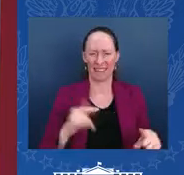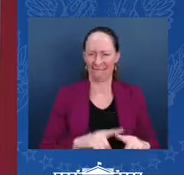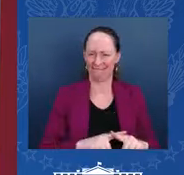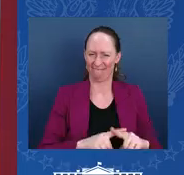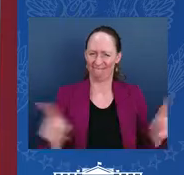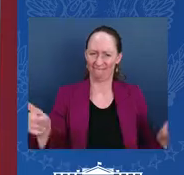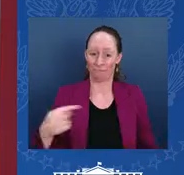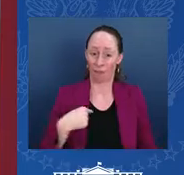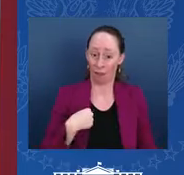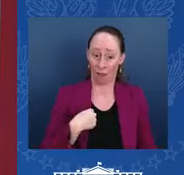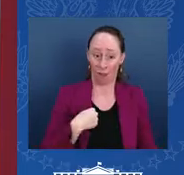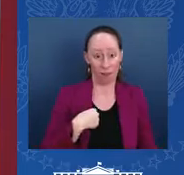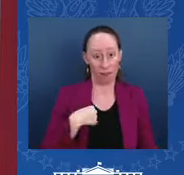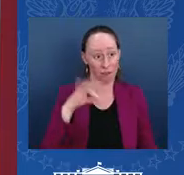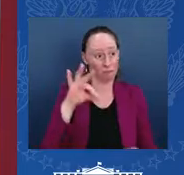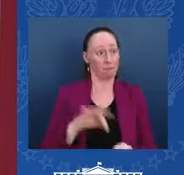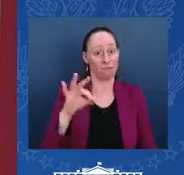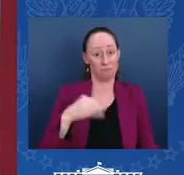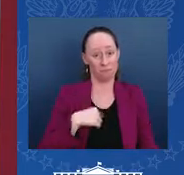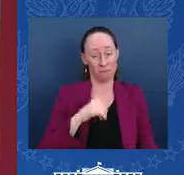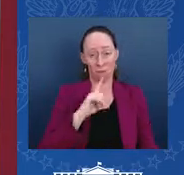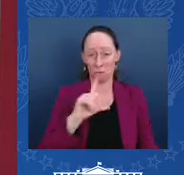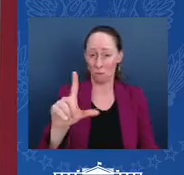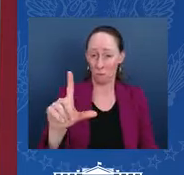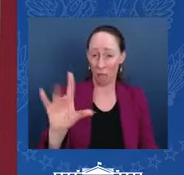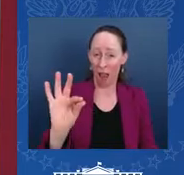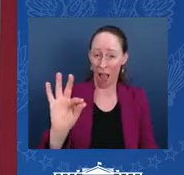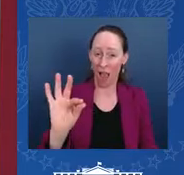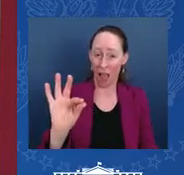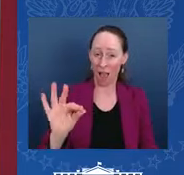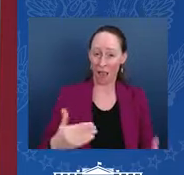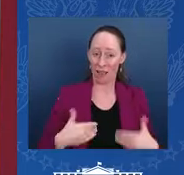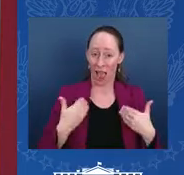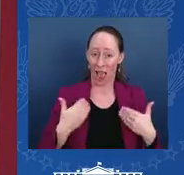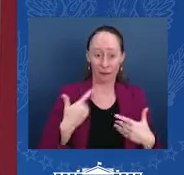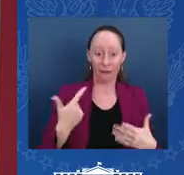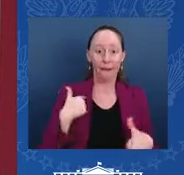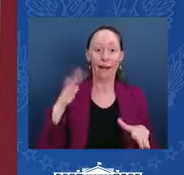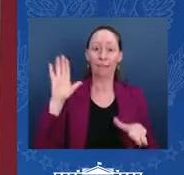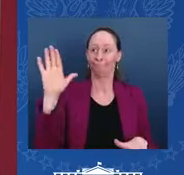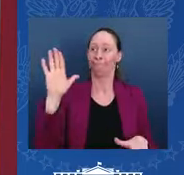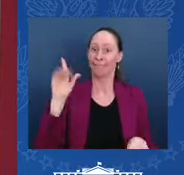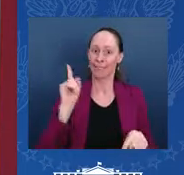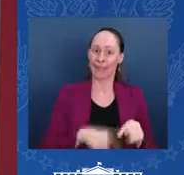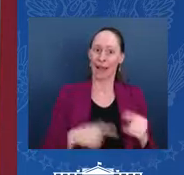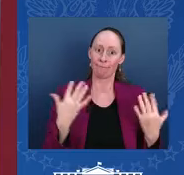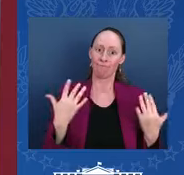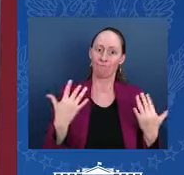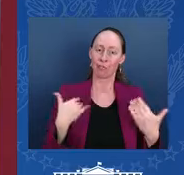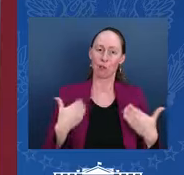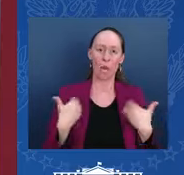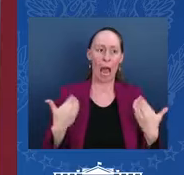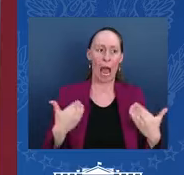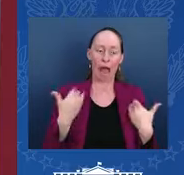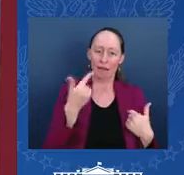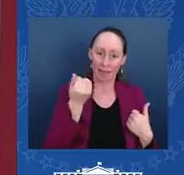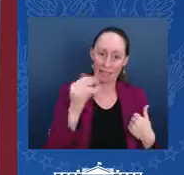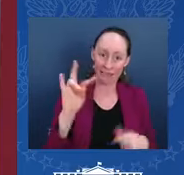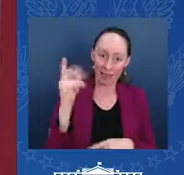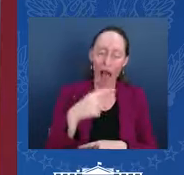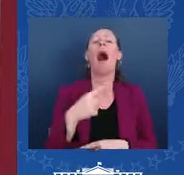wait 17 days to be able to be sworn in. I got there as a young civil rights guy, and when Strom Thurmond